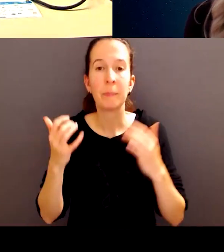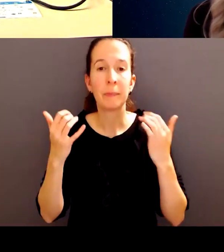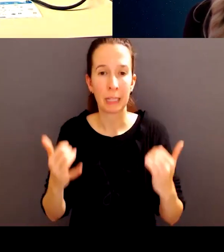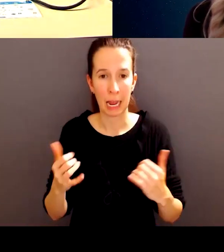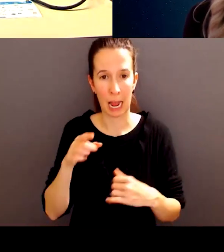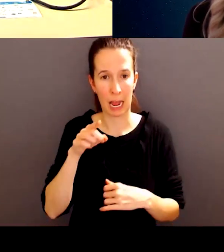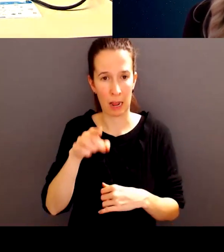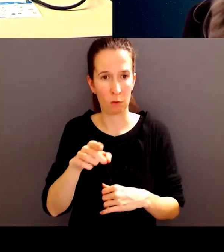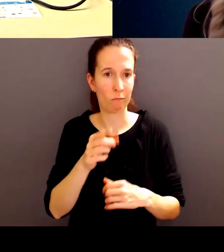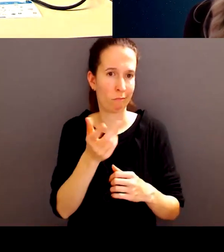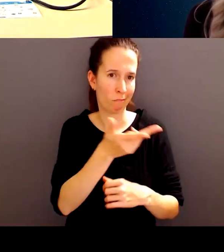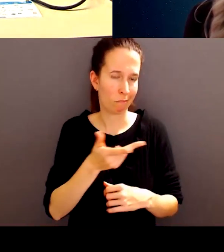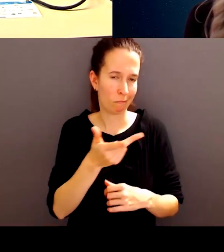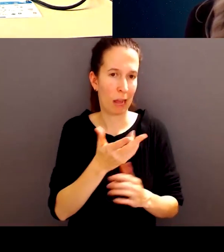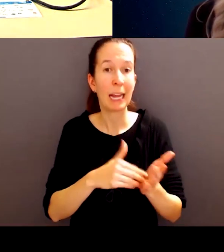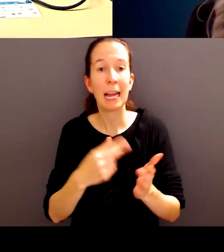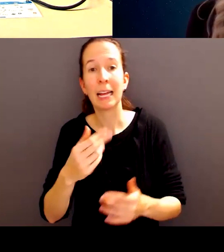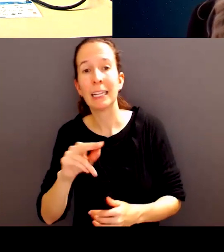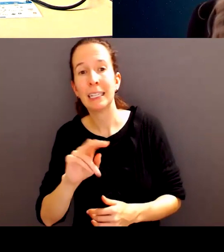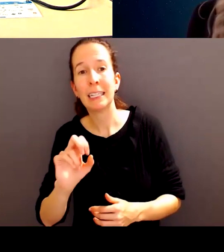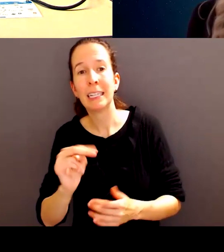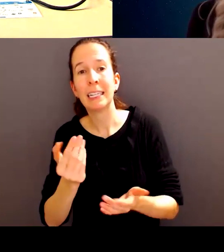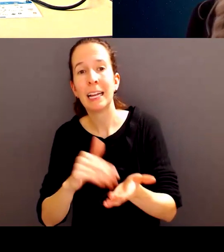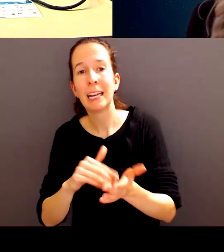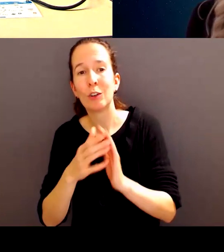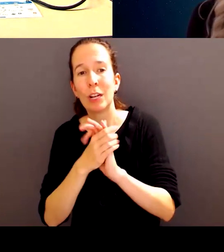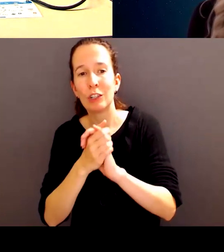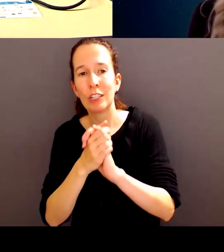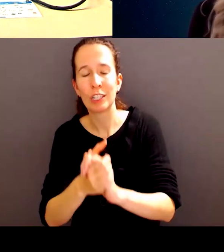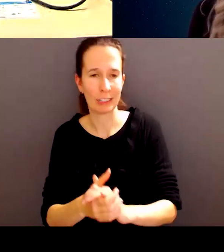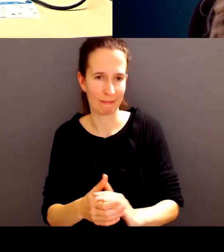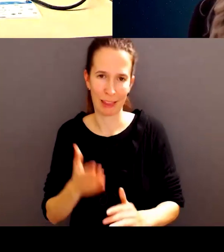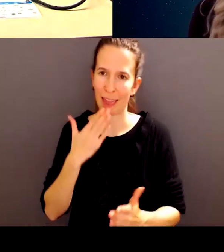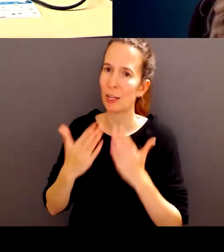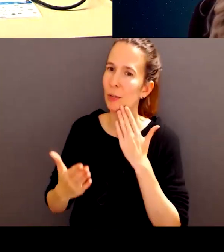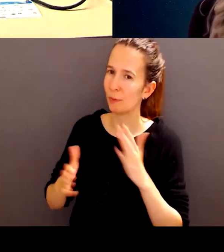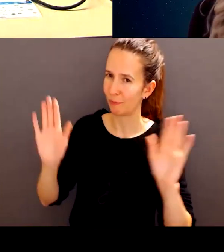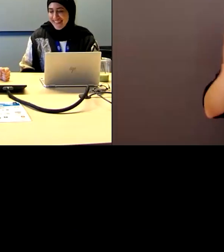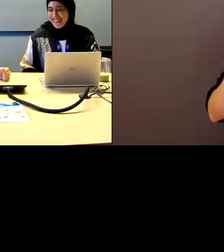once again, congratulations. Thank you. Thanks, Tina. Thank you. Yeah.